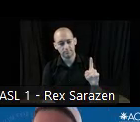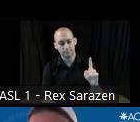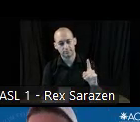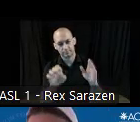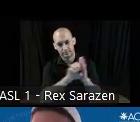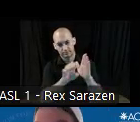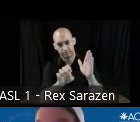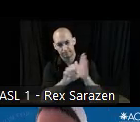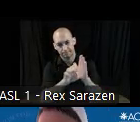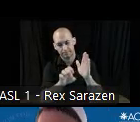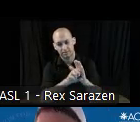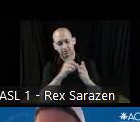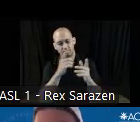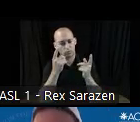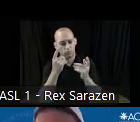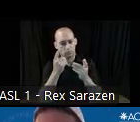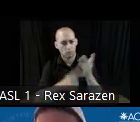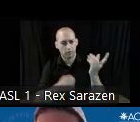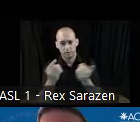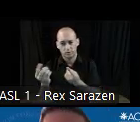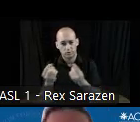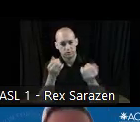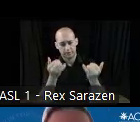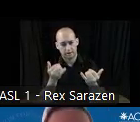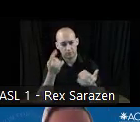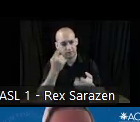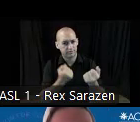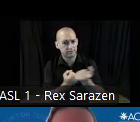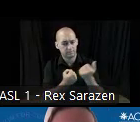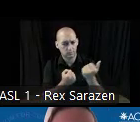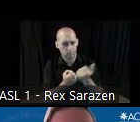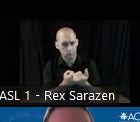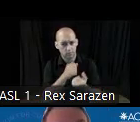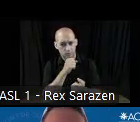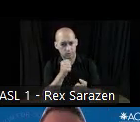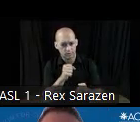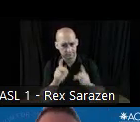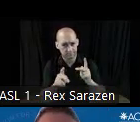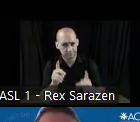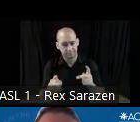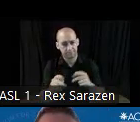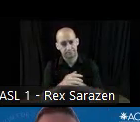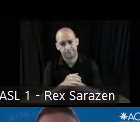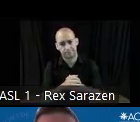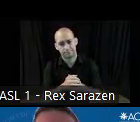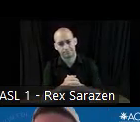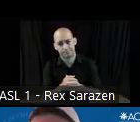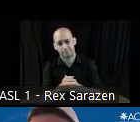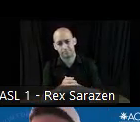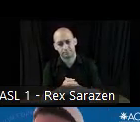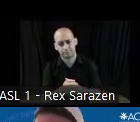examples of what we're currently doing to support older adults. And so those four values